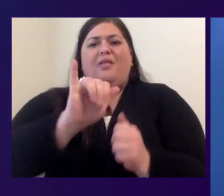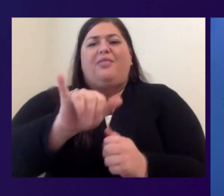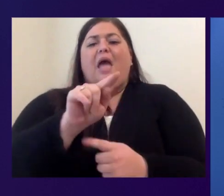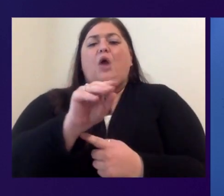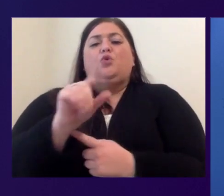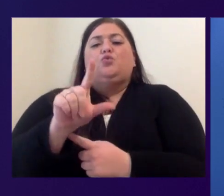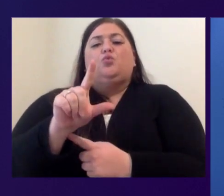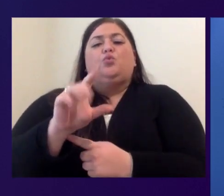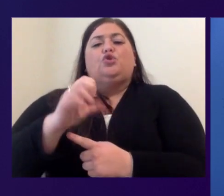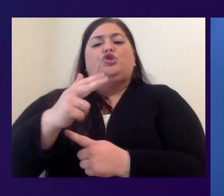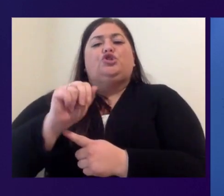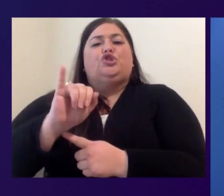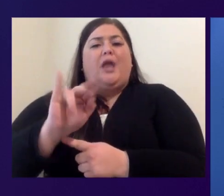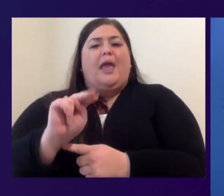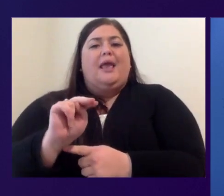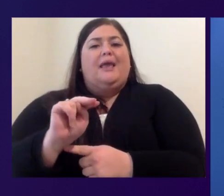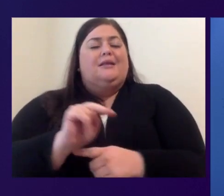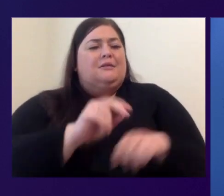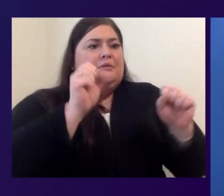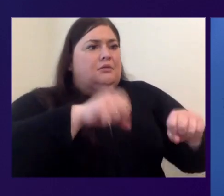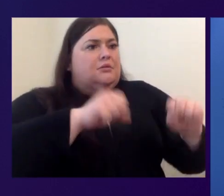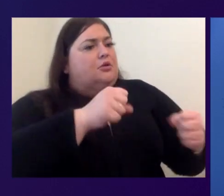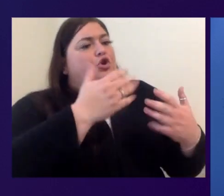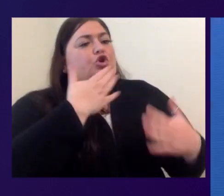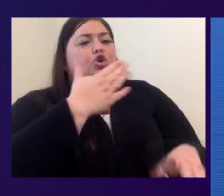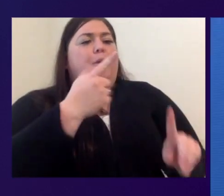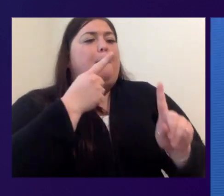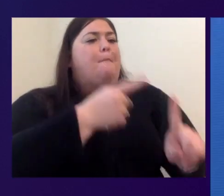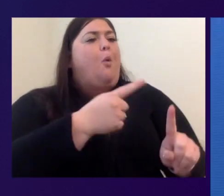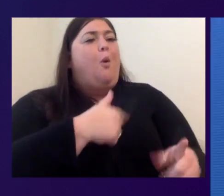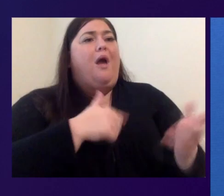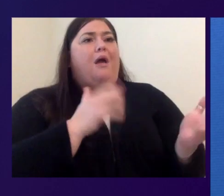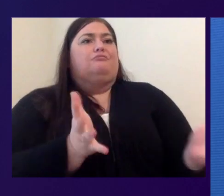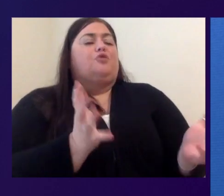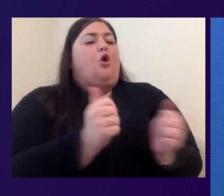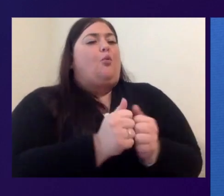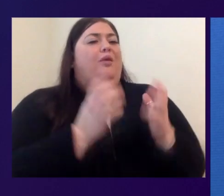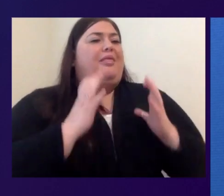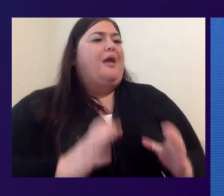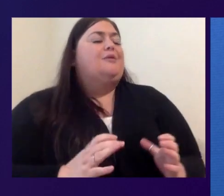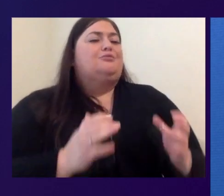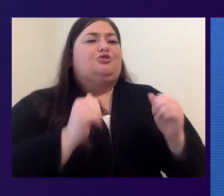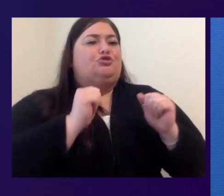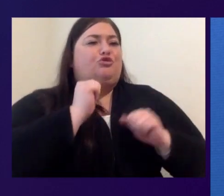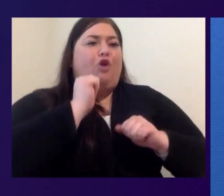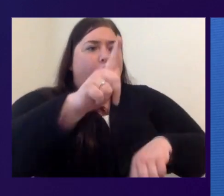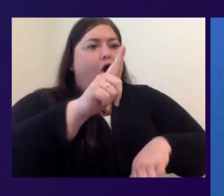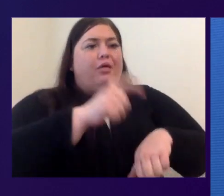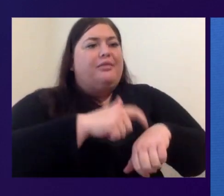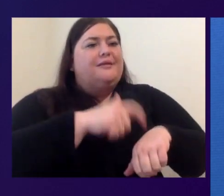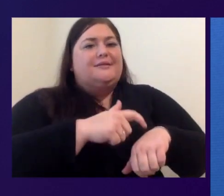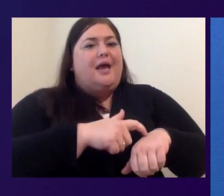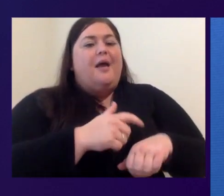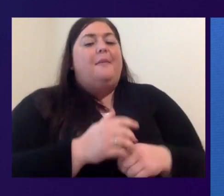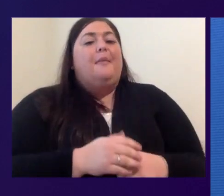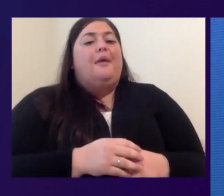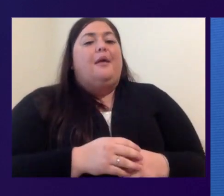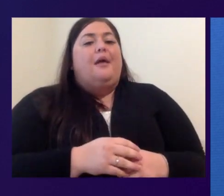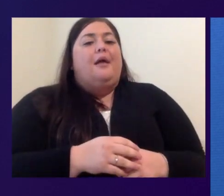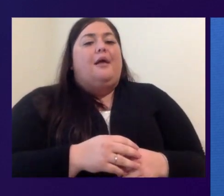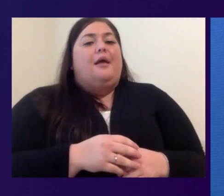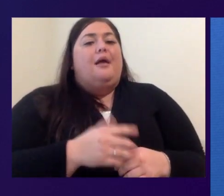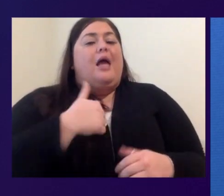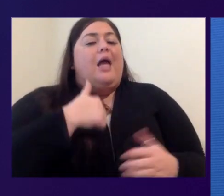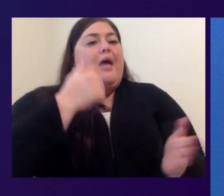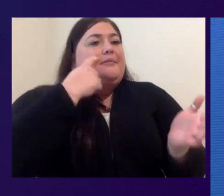it's been interesting for me you talk with obviously hundreds of customers all the time, or as many customers as we can all the time, into the hundreds and hundreds. What I find